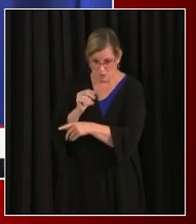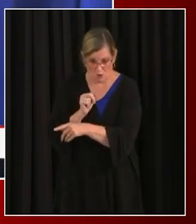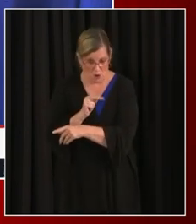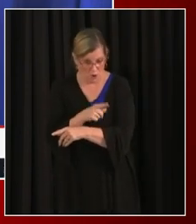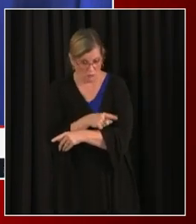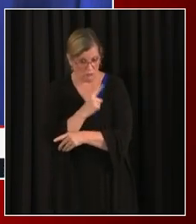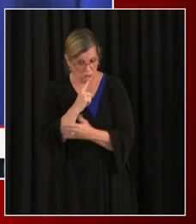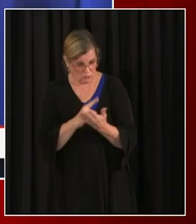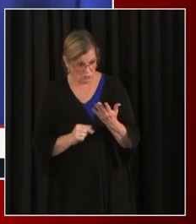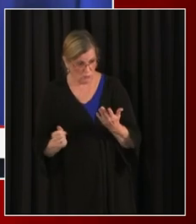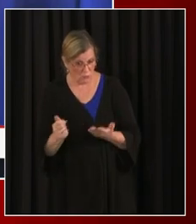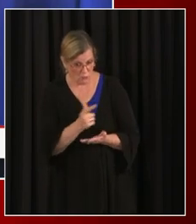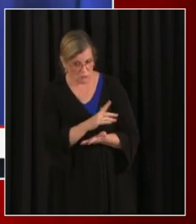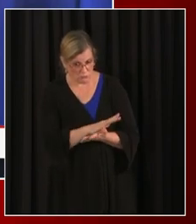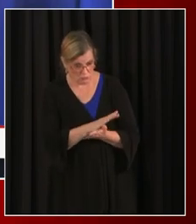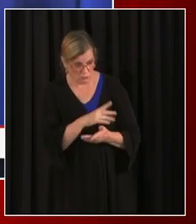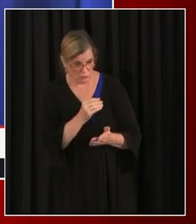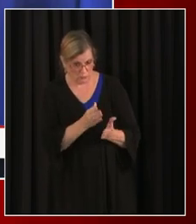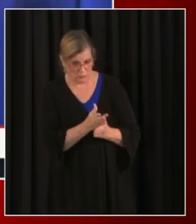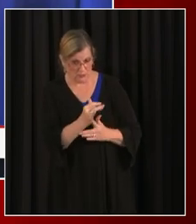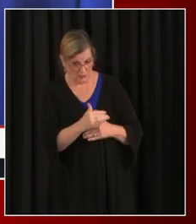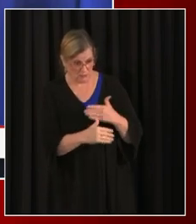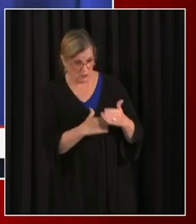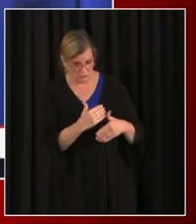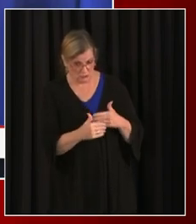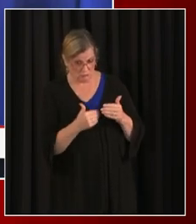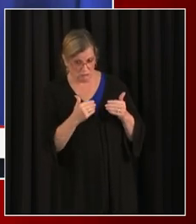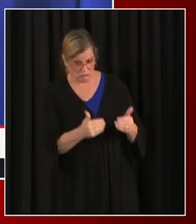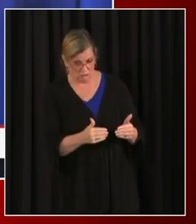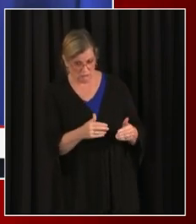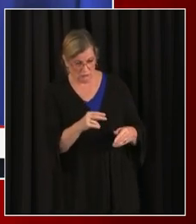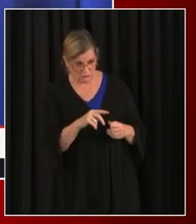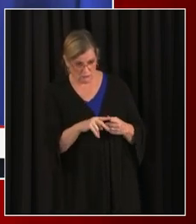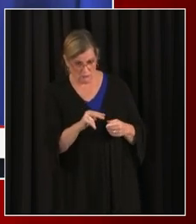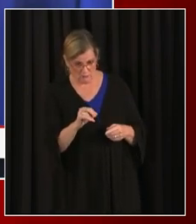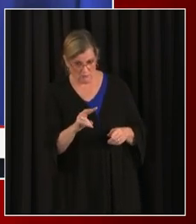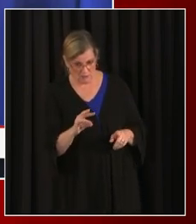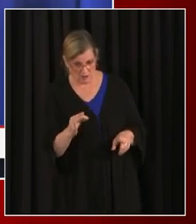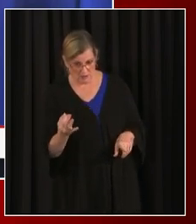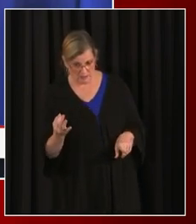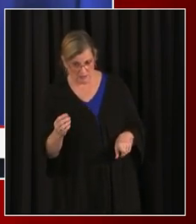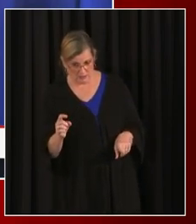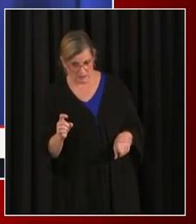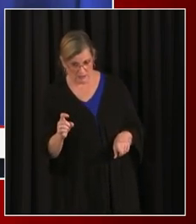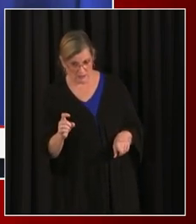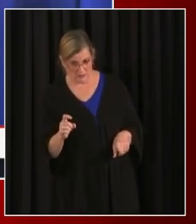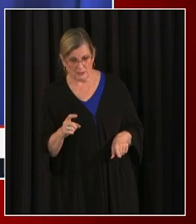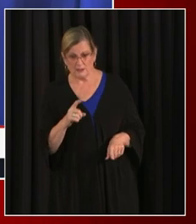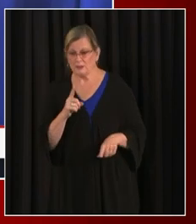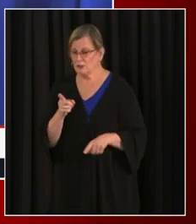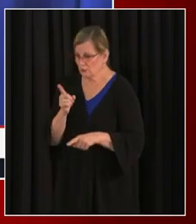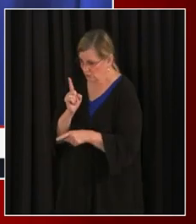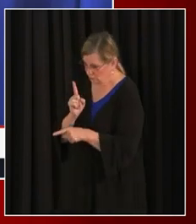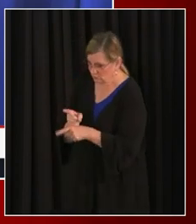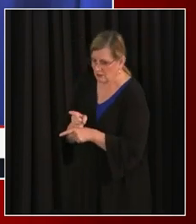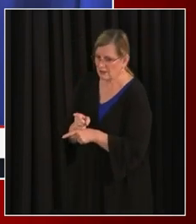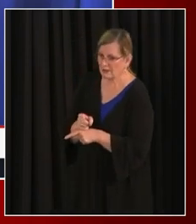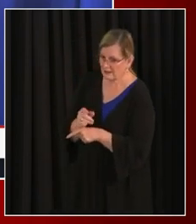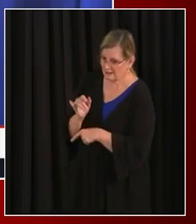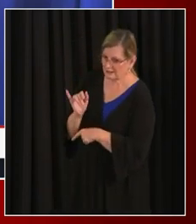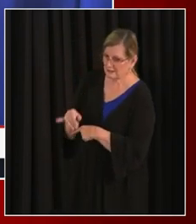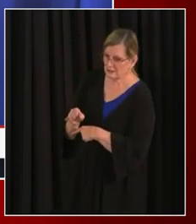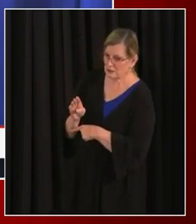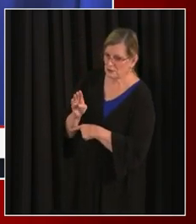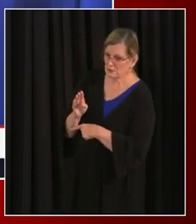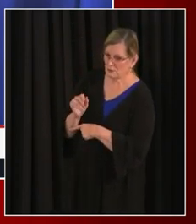that process and are ready to go, or will be ready to go by the date that they start accepting students? That is correct. So for Ballou State, that is